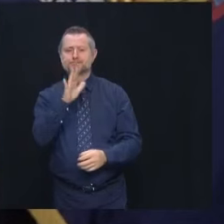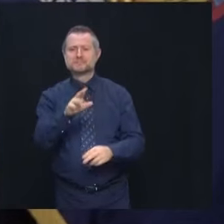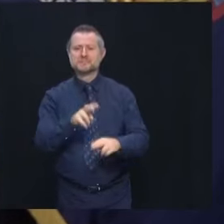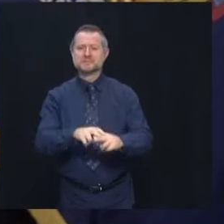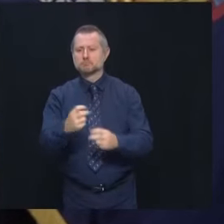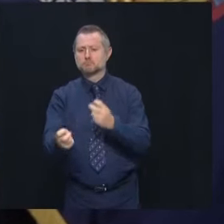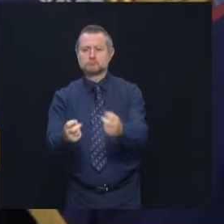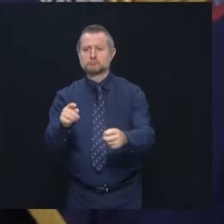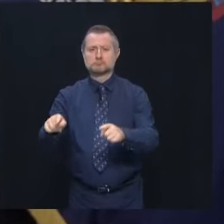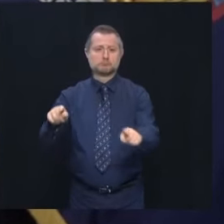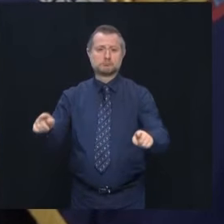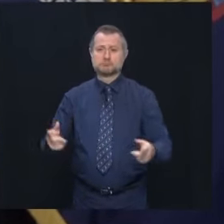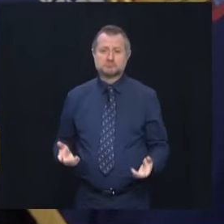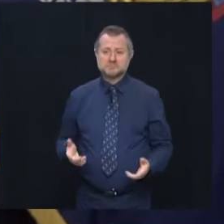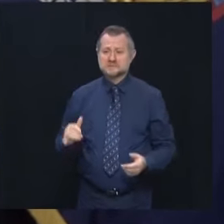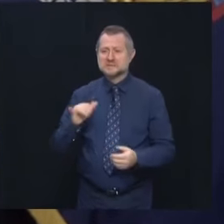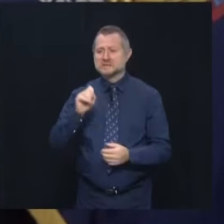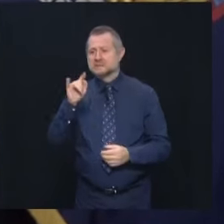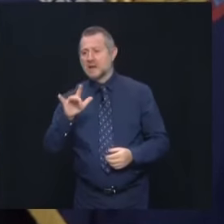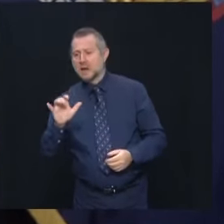styles and